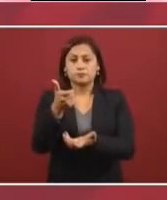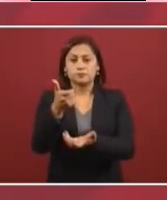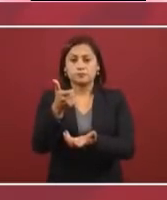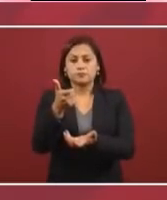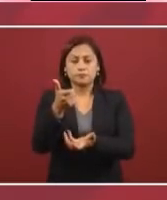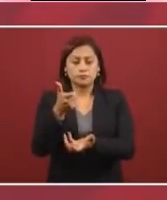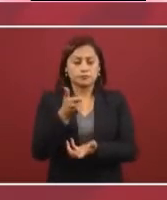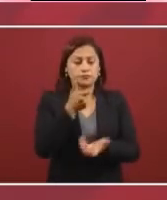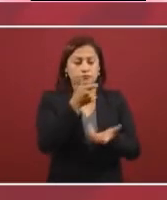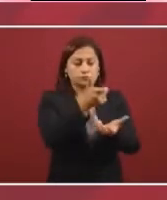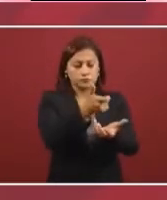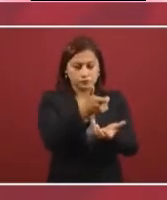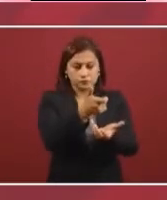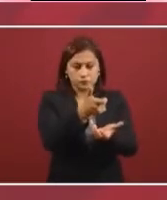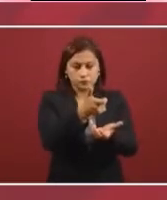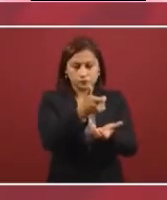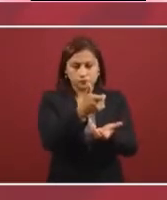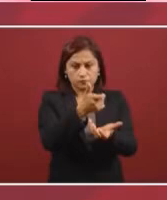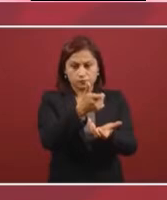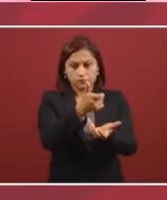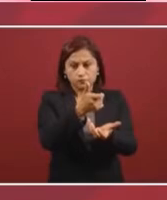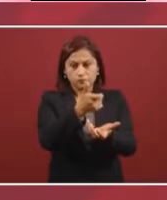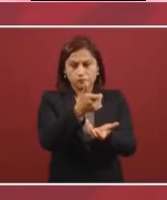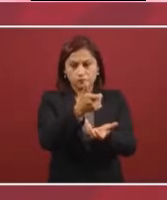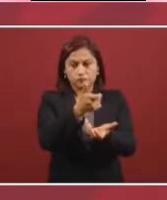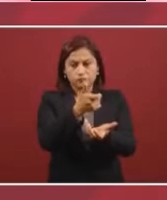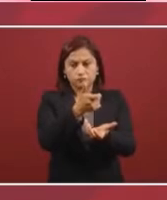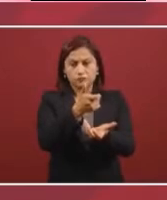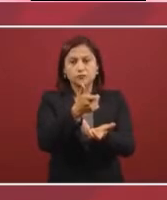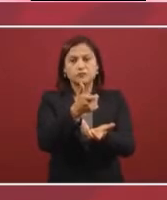that they were given via